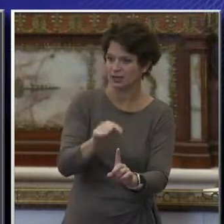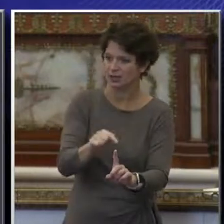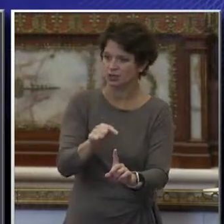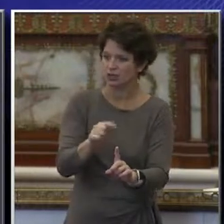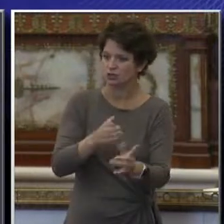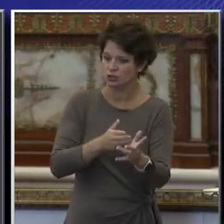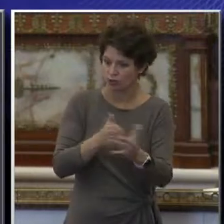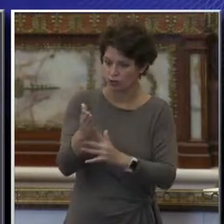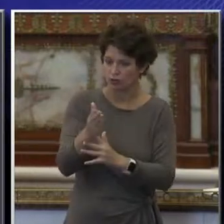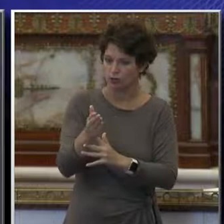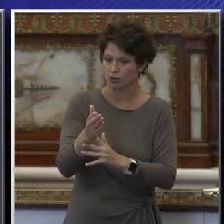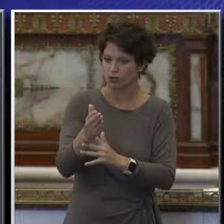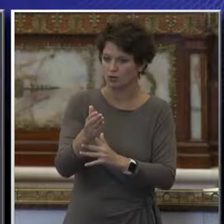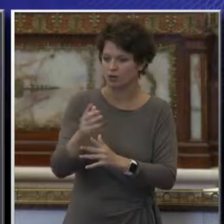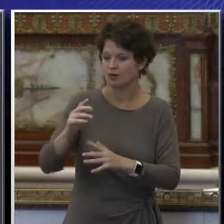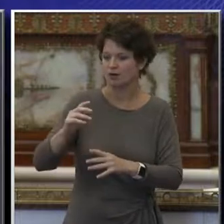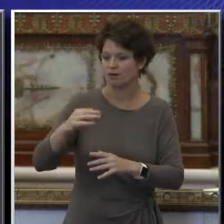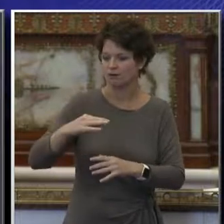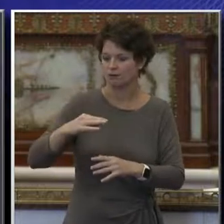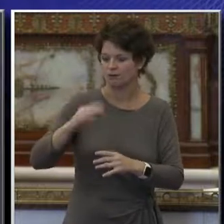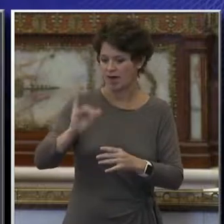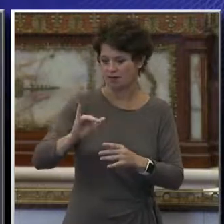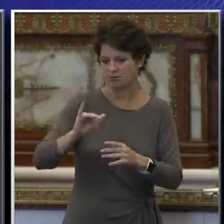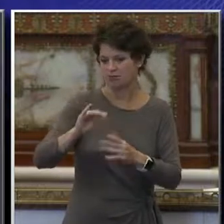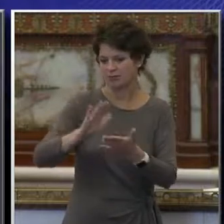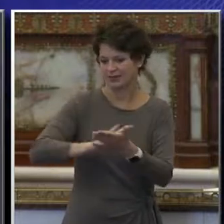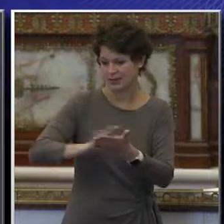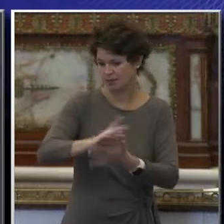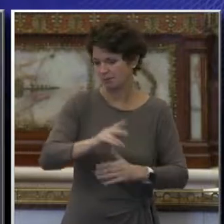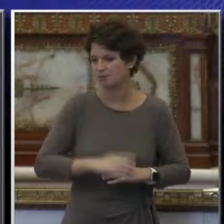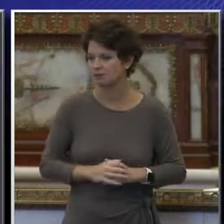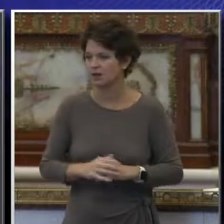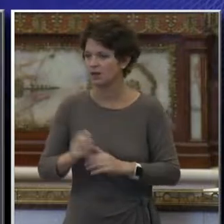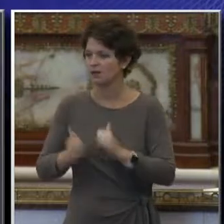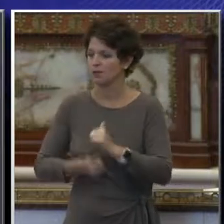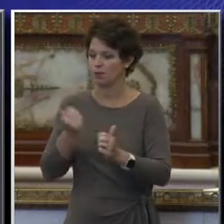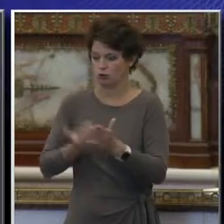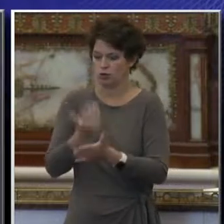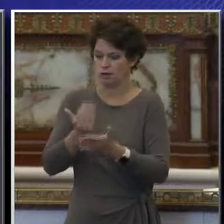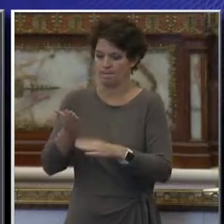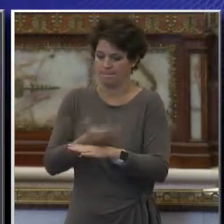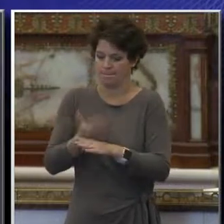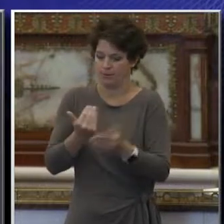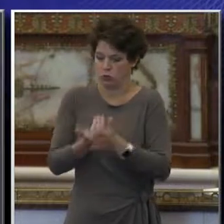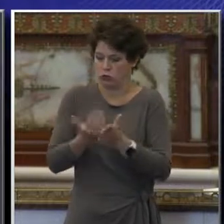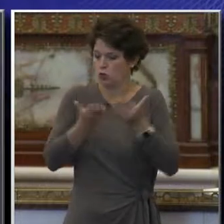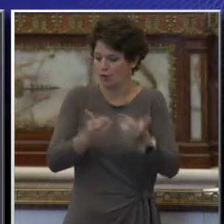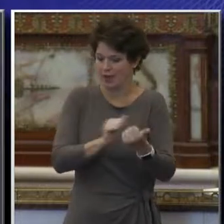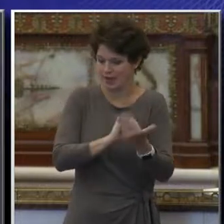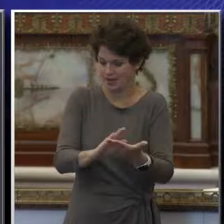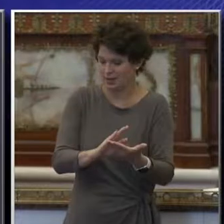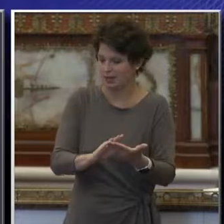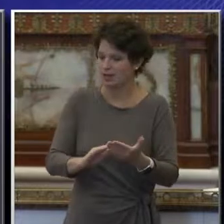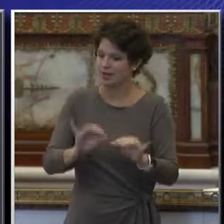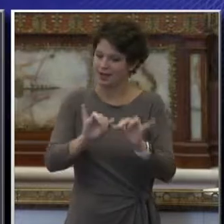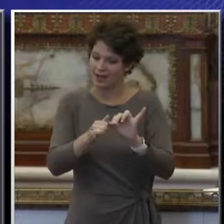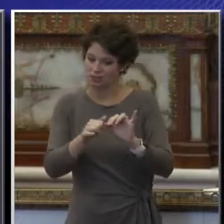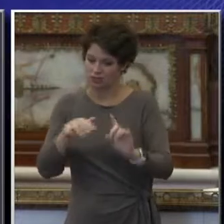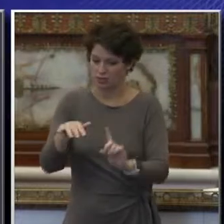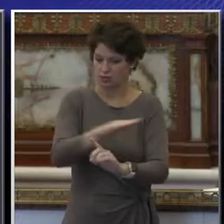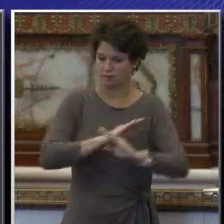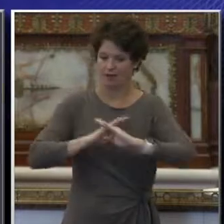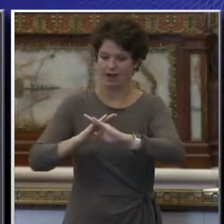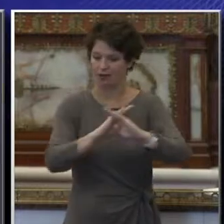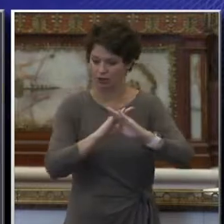the PADEP Act 2 voluntary cleanup program. Really, that's the most modern way to do that. That includes providing an engineered barrier